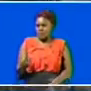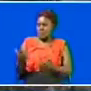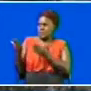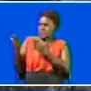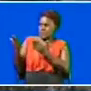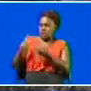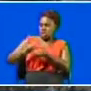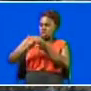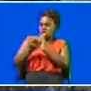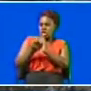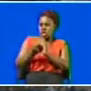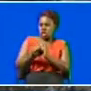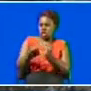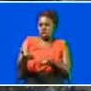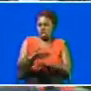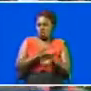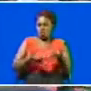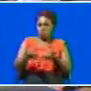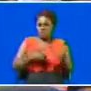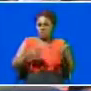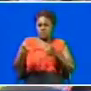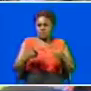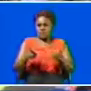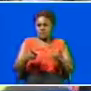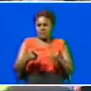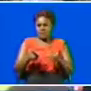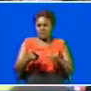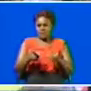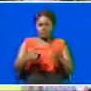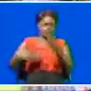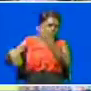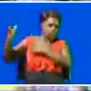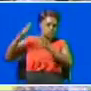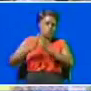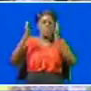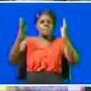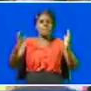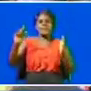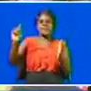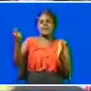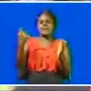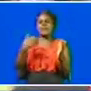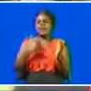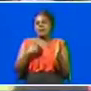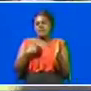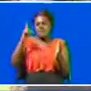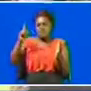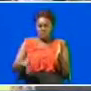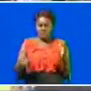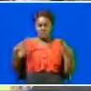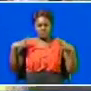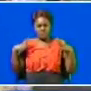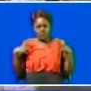game changer in Kenya's economic journey. This is a very, very historic occasion in which, as Kenyans, we must be proud